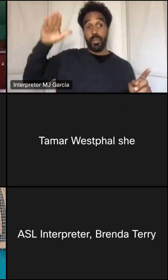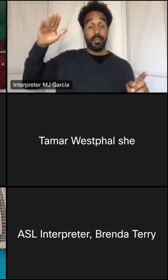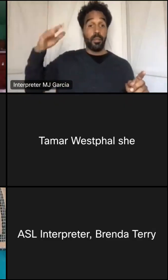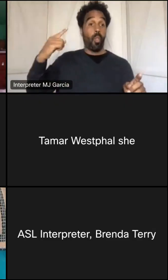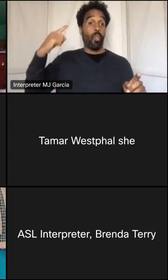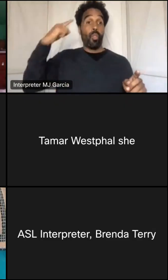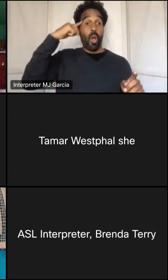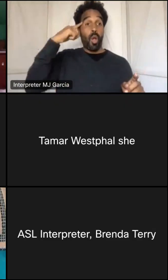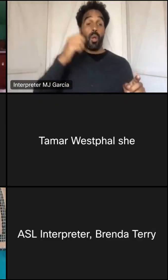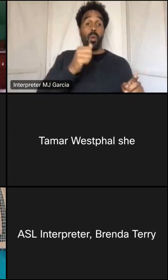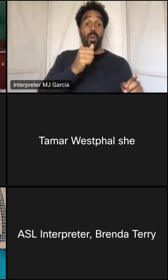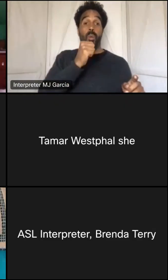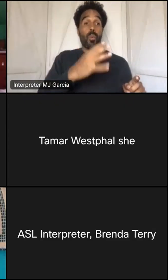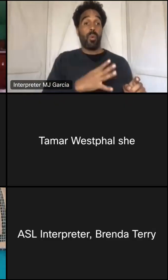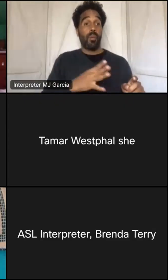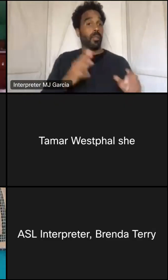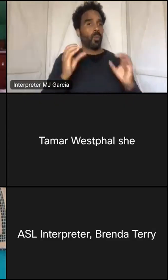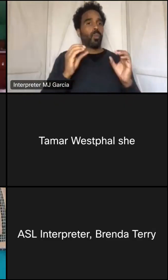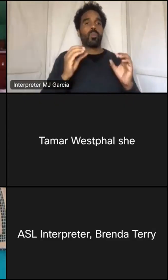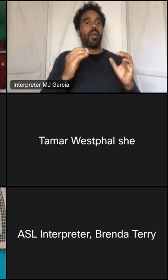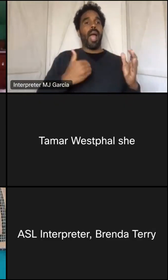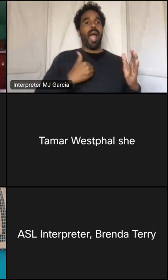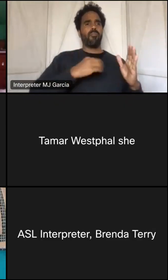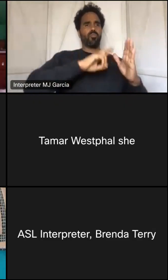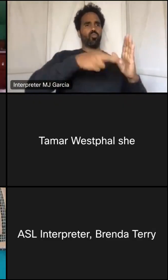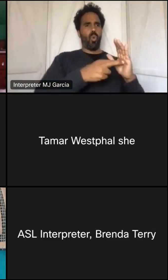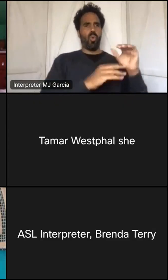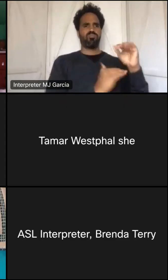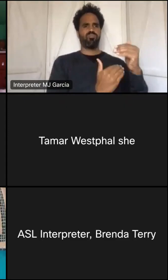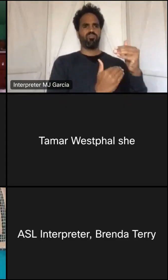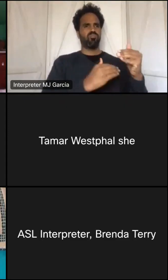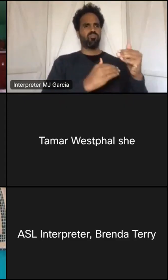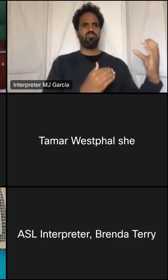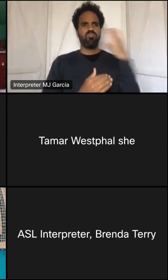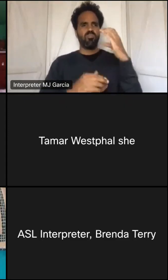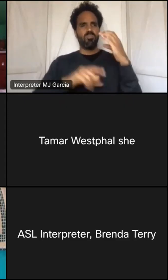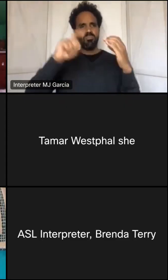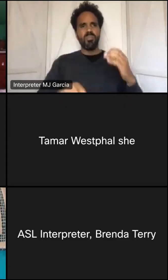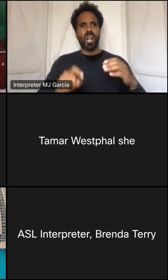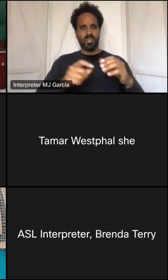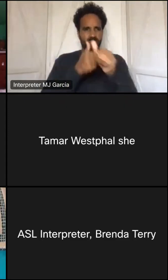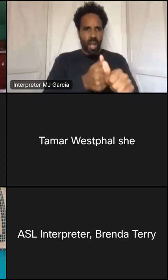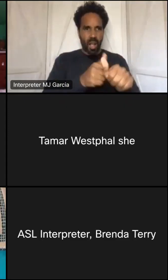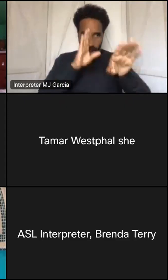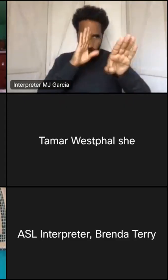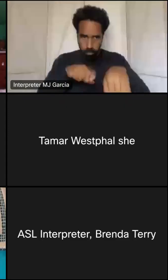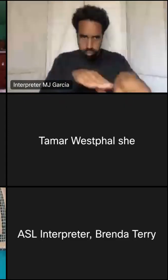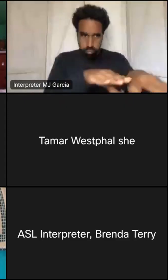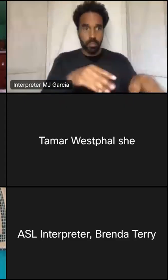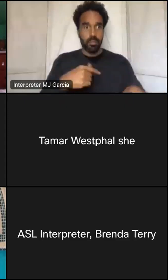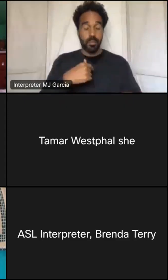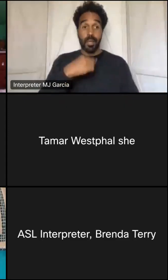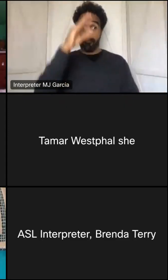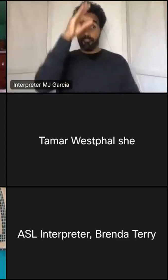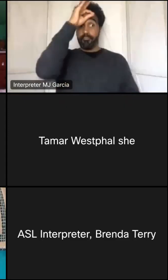mentality that women did have a role, and that's what we needed to do. And like I said, I didn't realize that that's